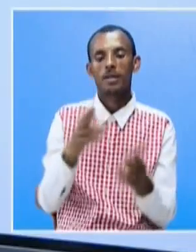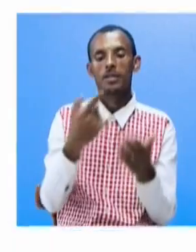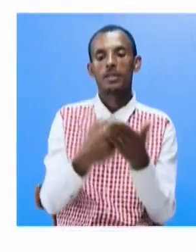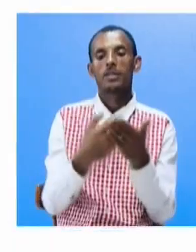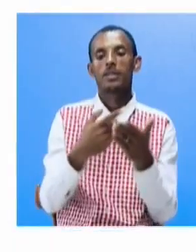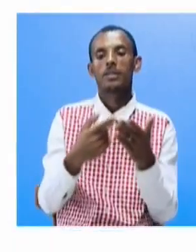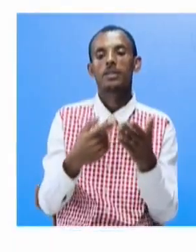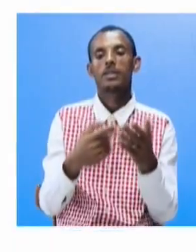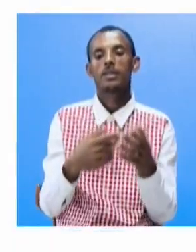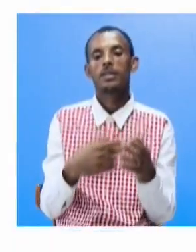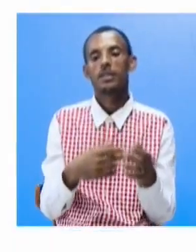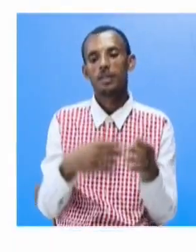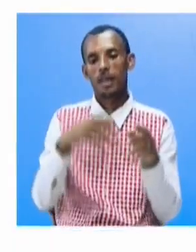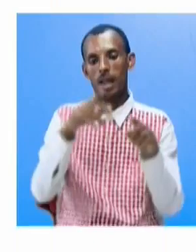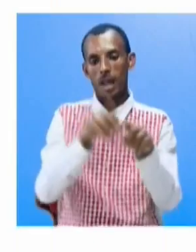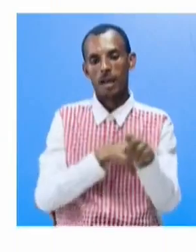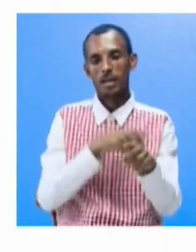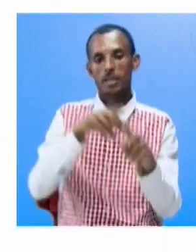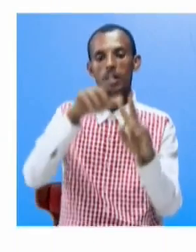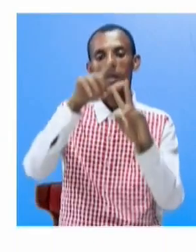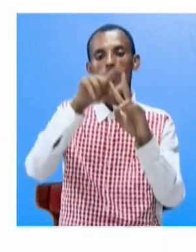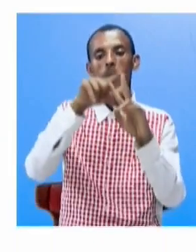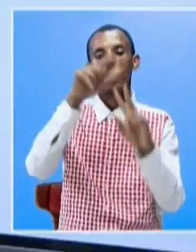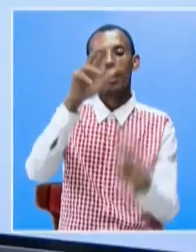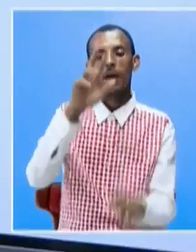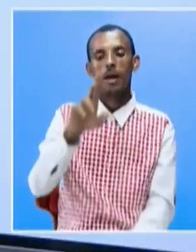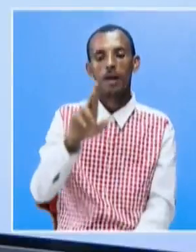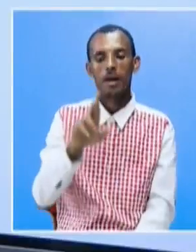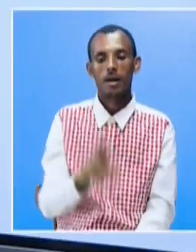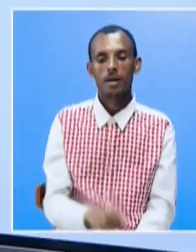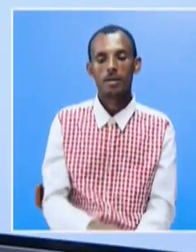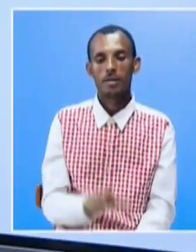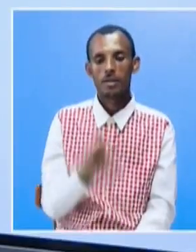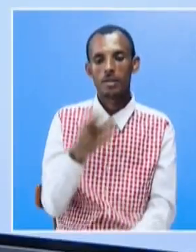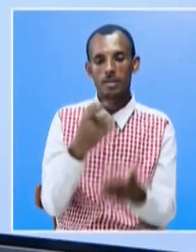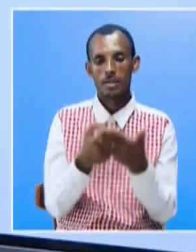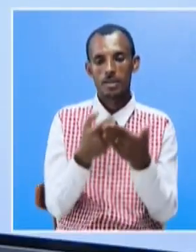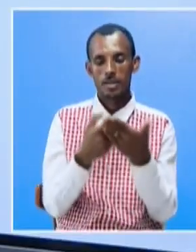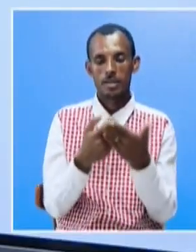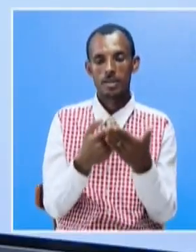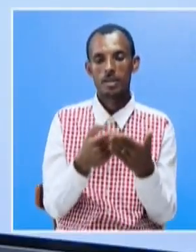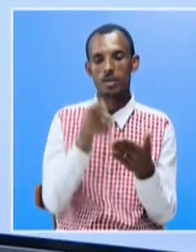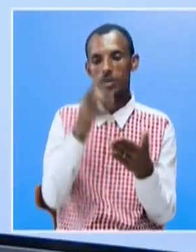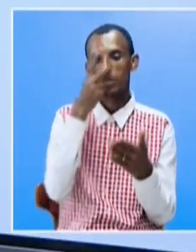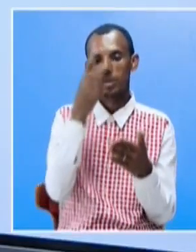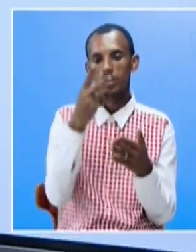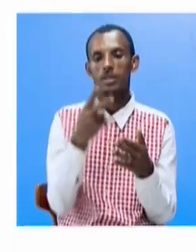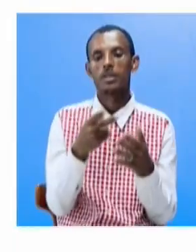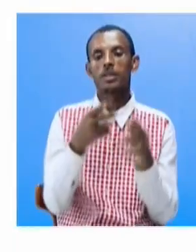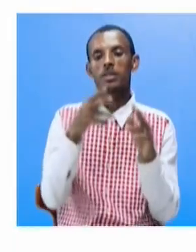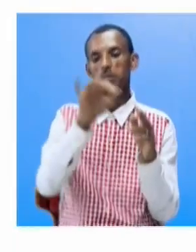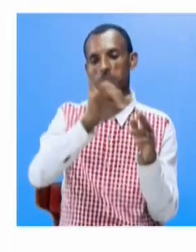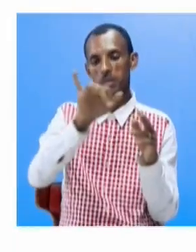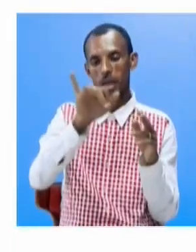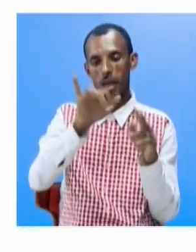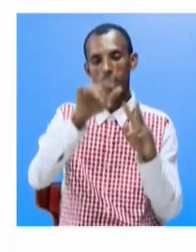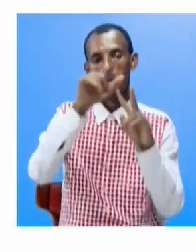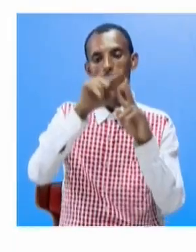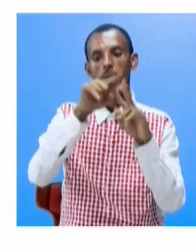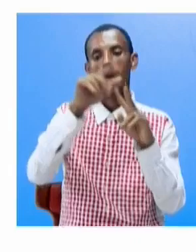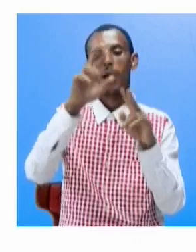is pi r. And this one, as you can see, this also is pi r. The lower